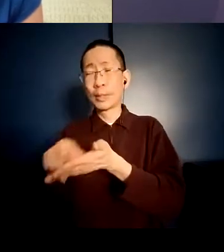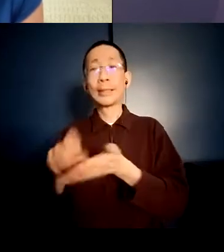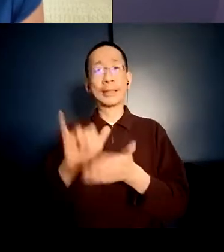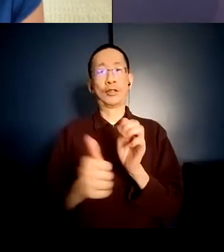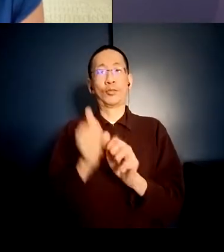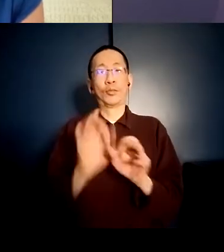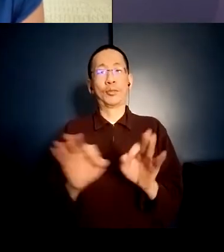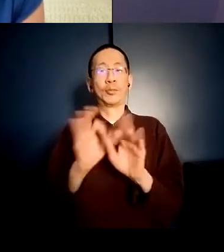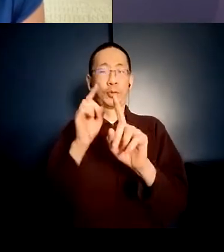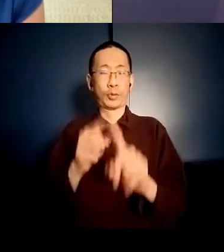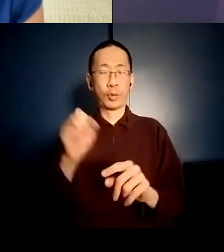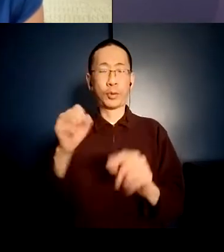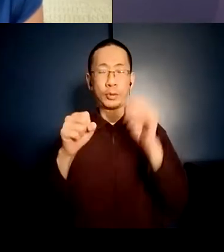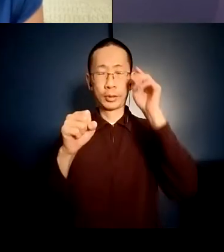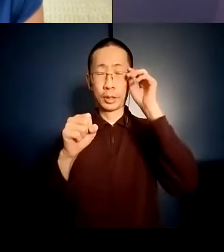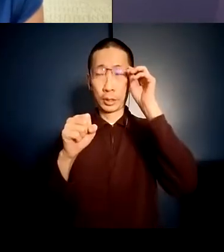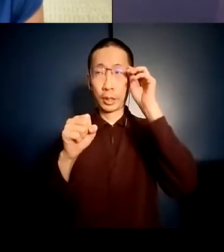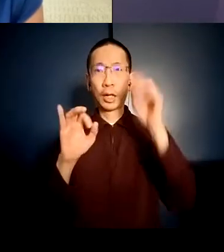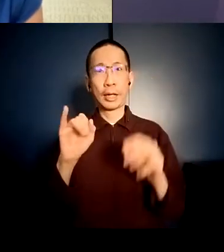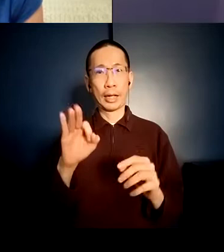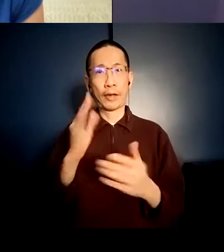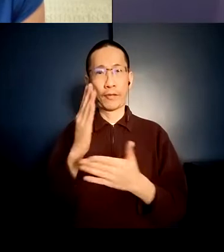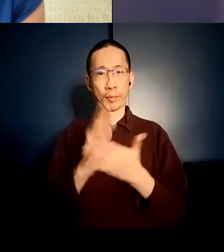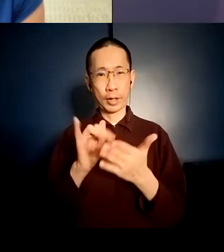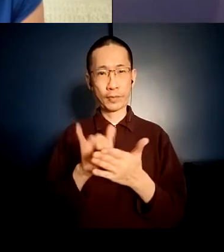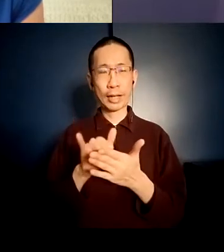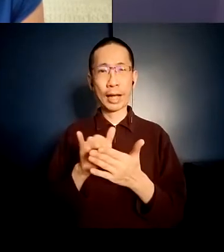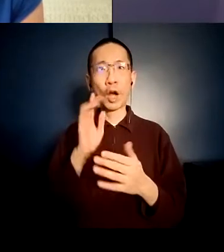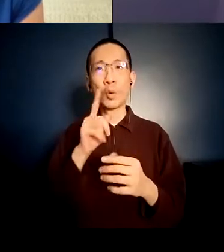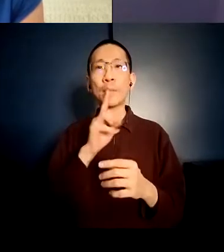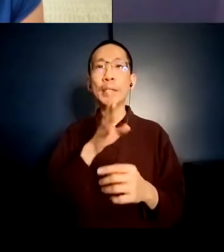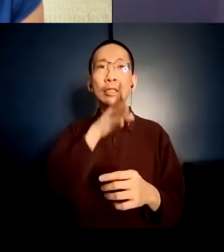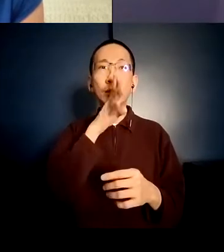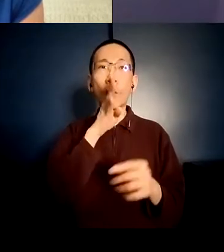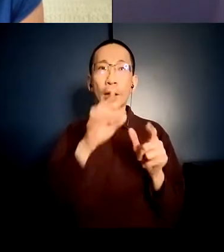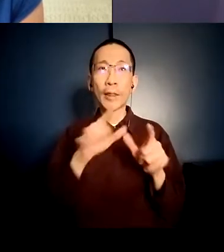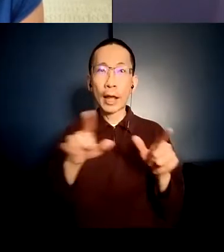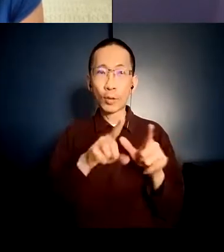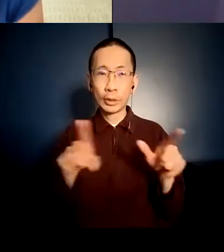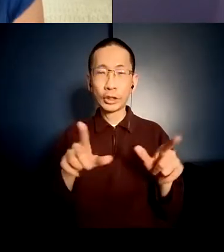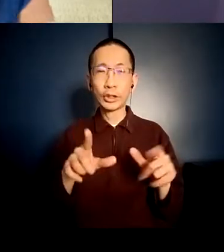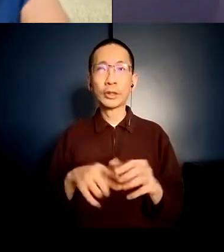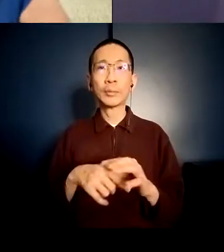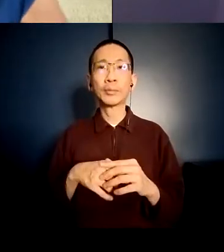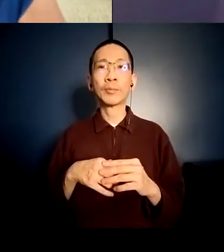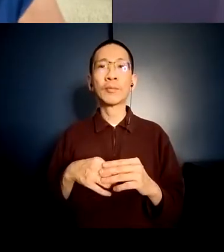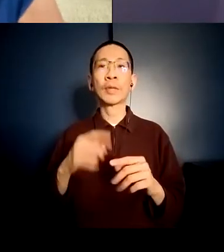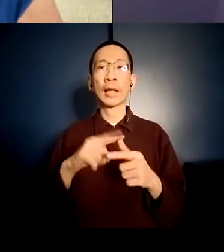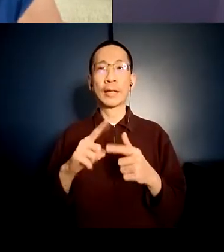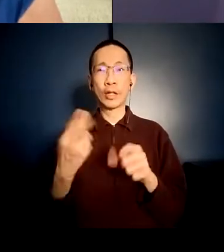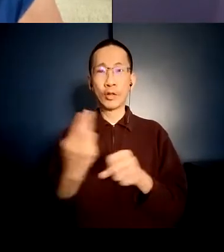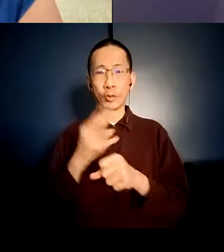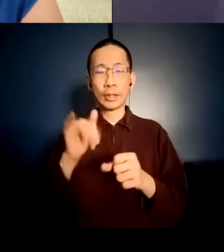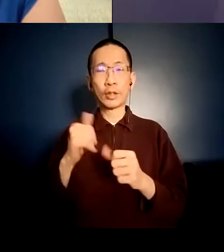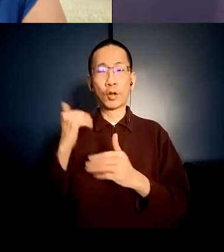goal. But if part of that is going to be spoken language, then using those